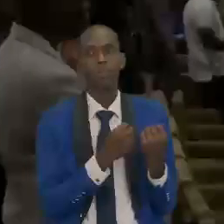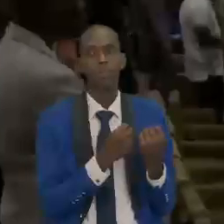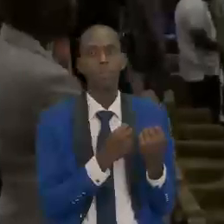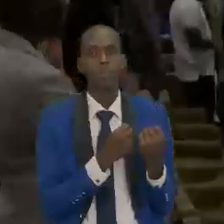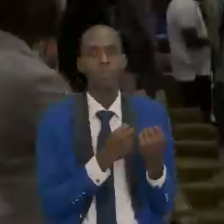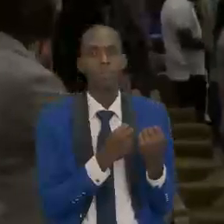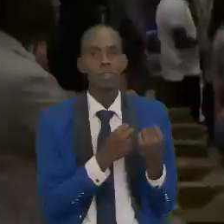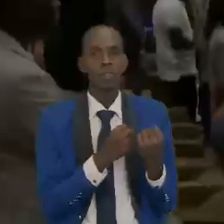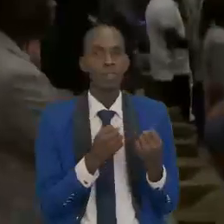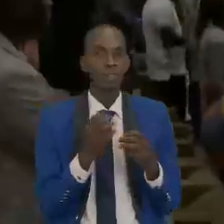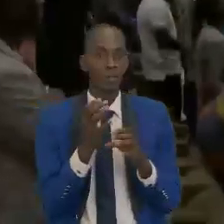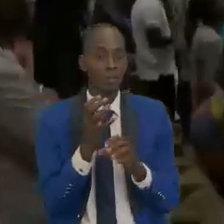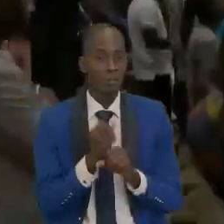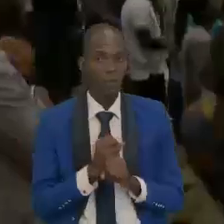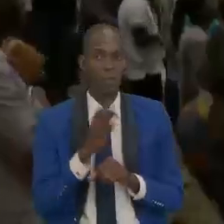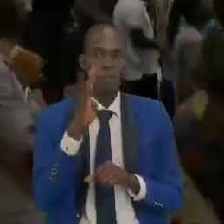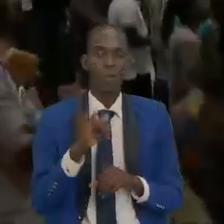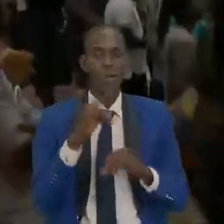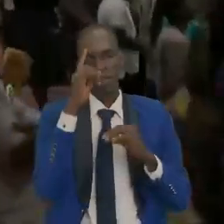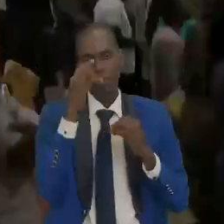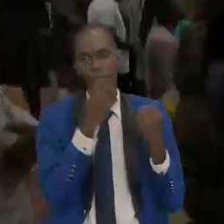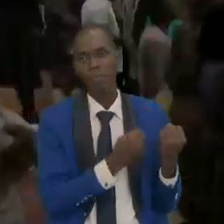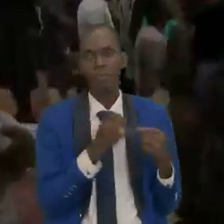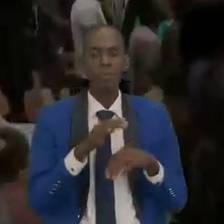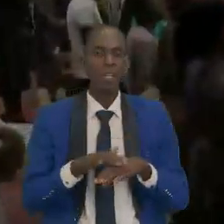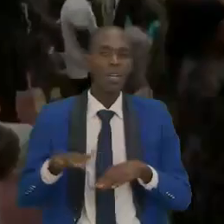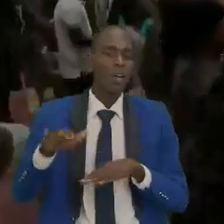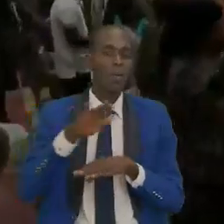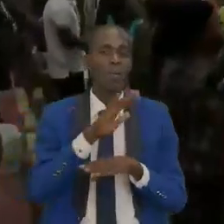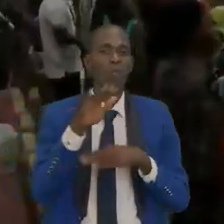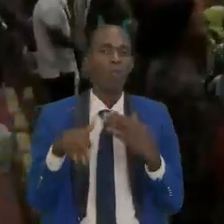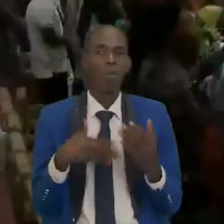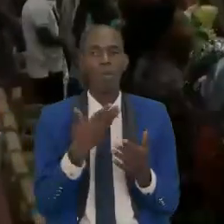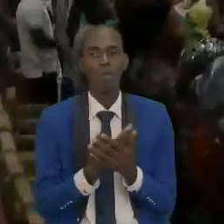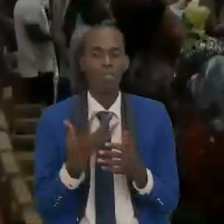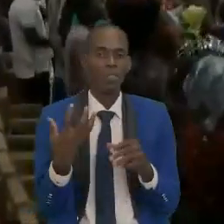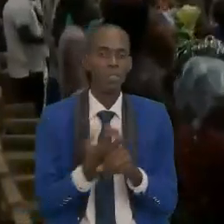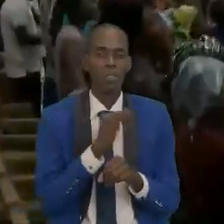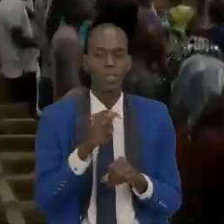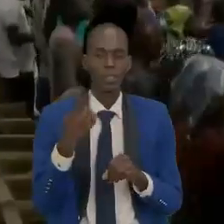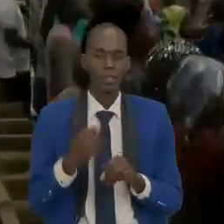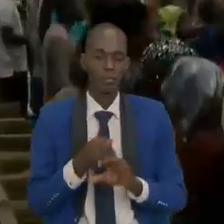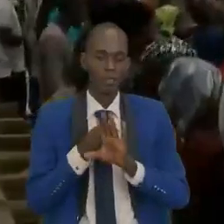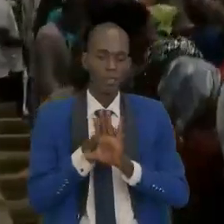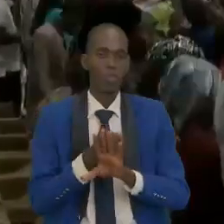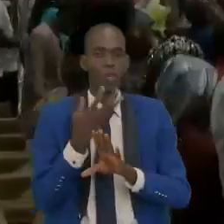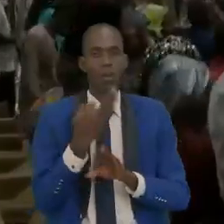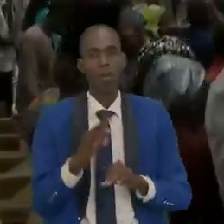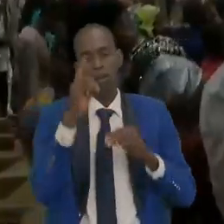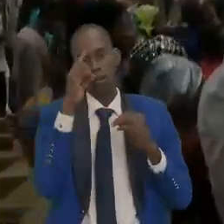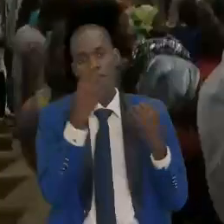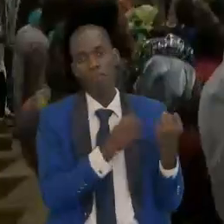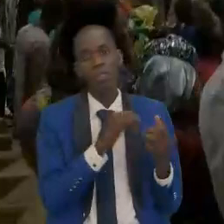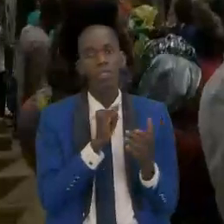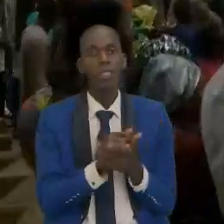old sufficient faith above all taking the shield of faith that he